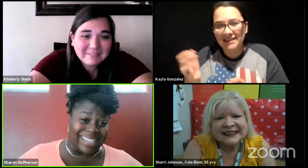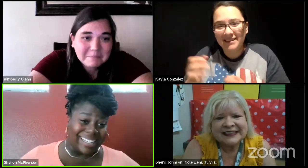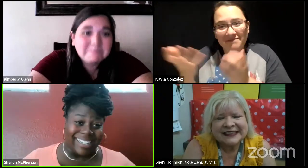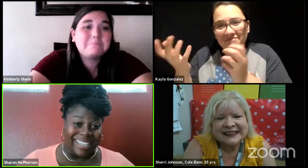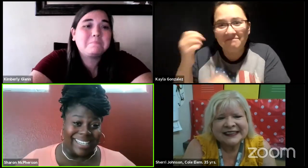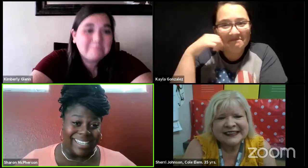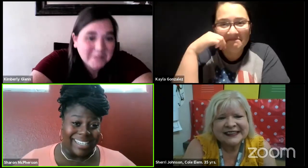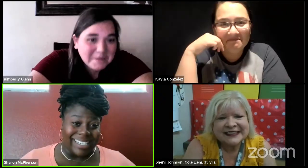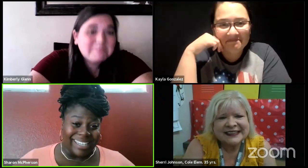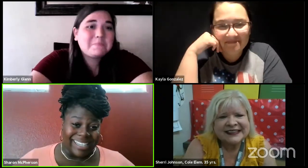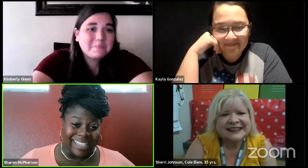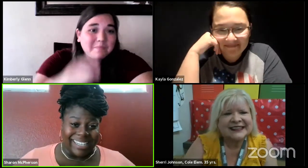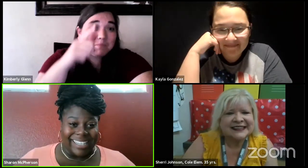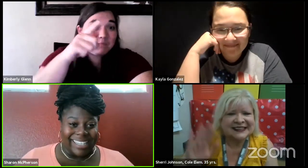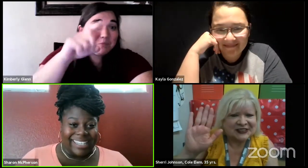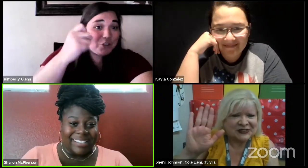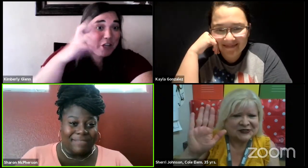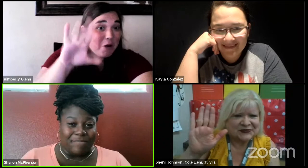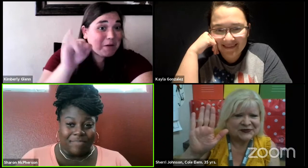1989?